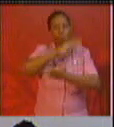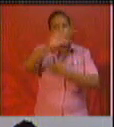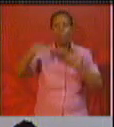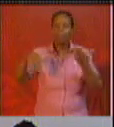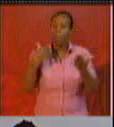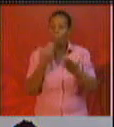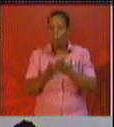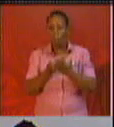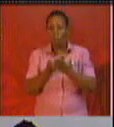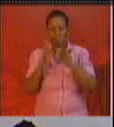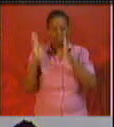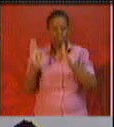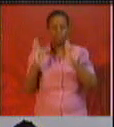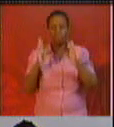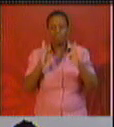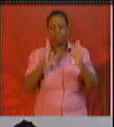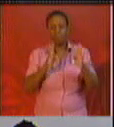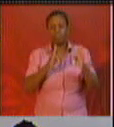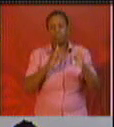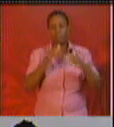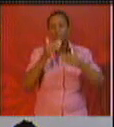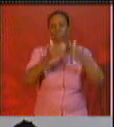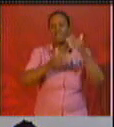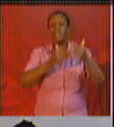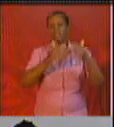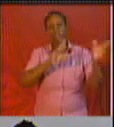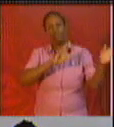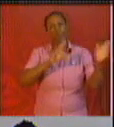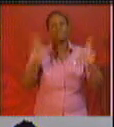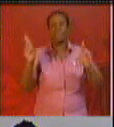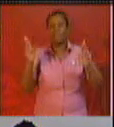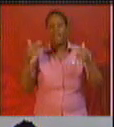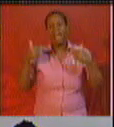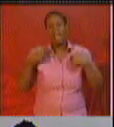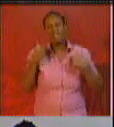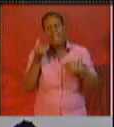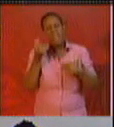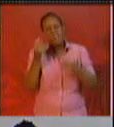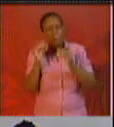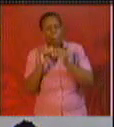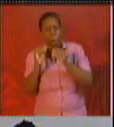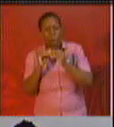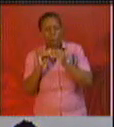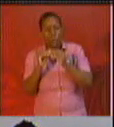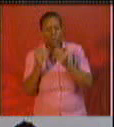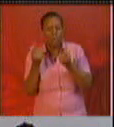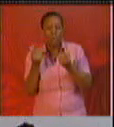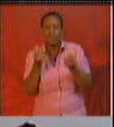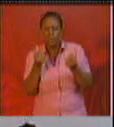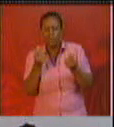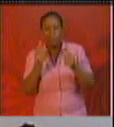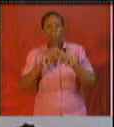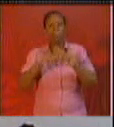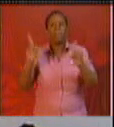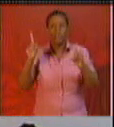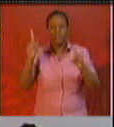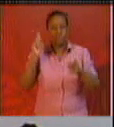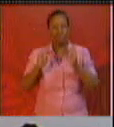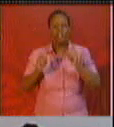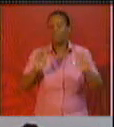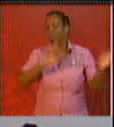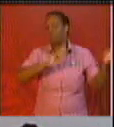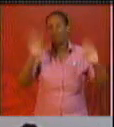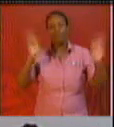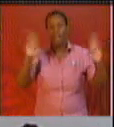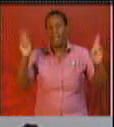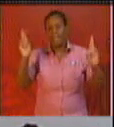be finalized will be finalized prior to the receipt of the first set of vaccines. So we are on